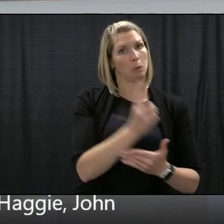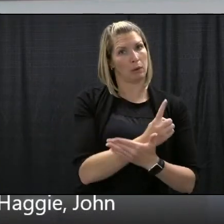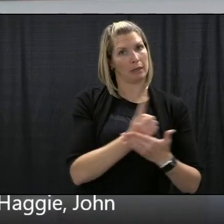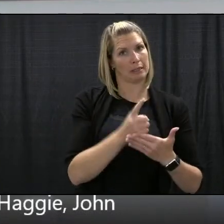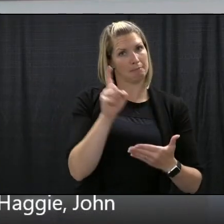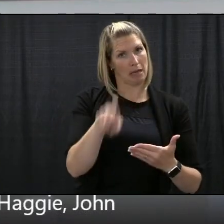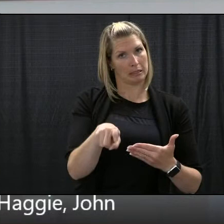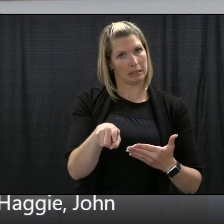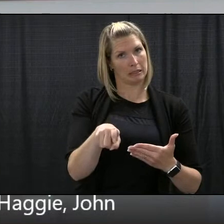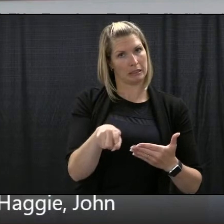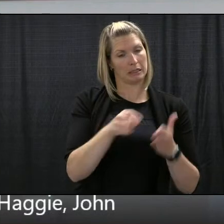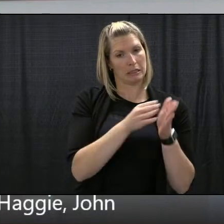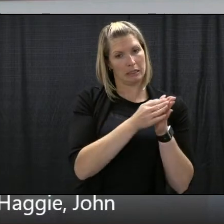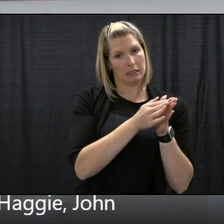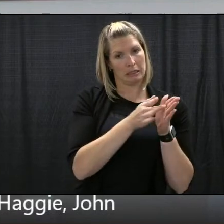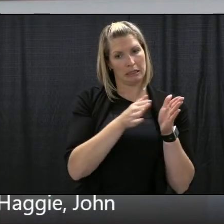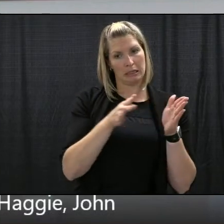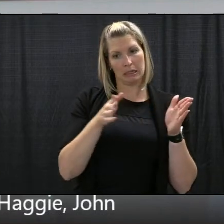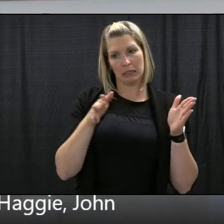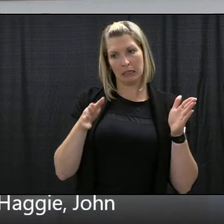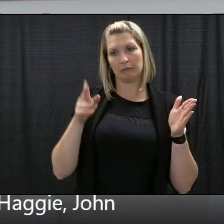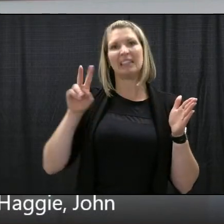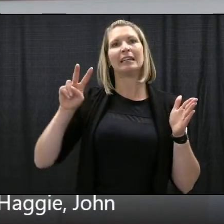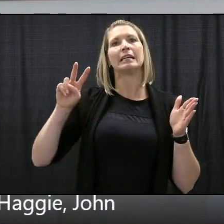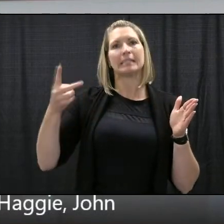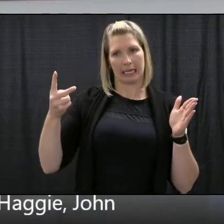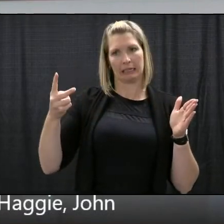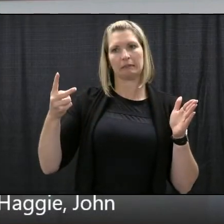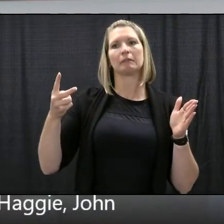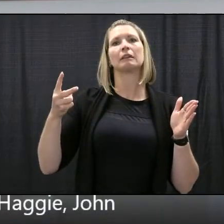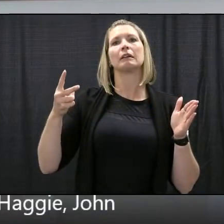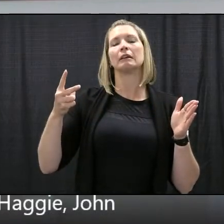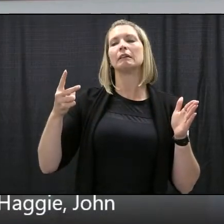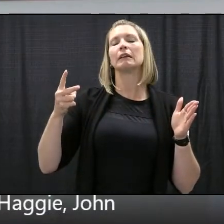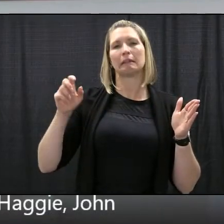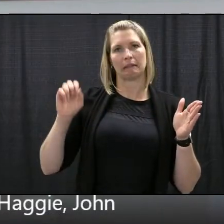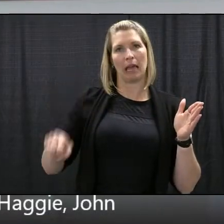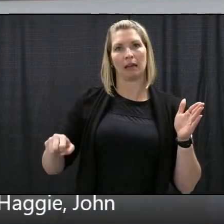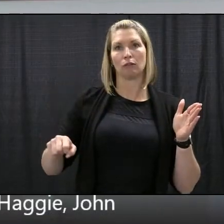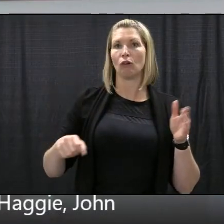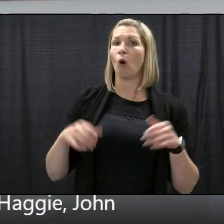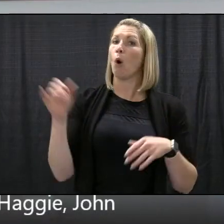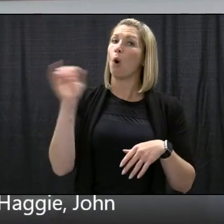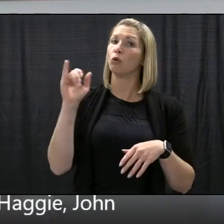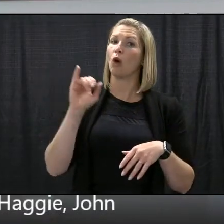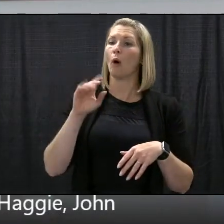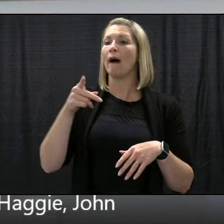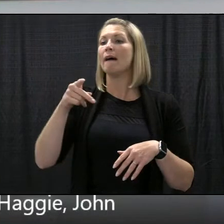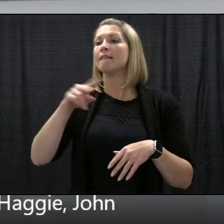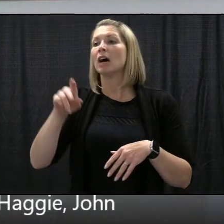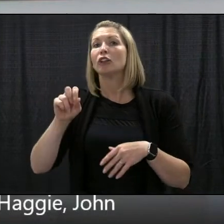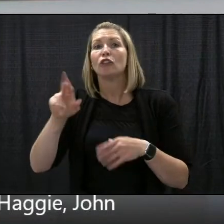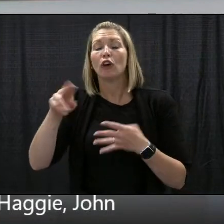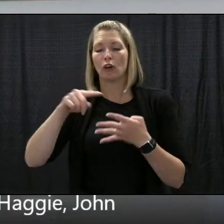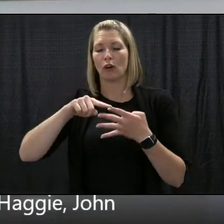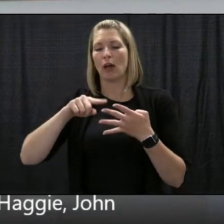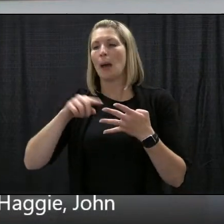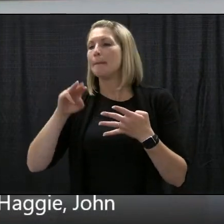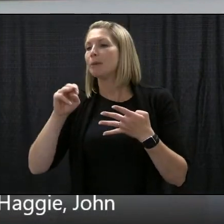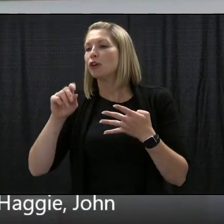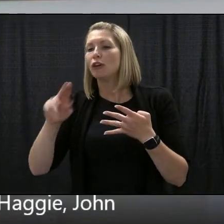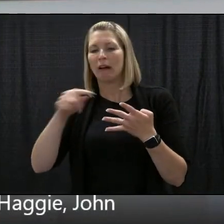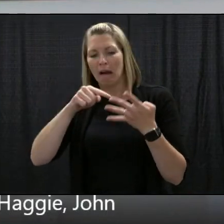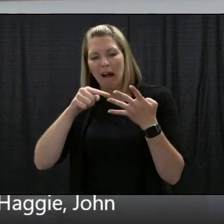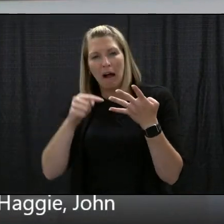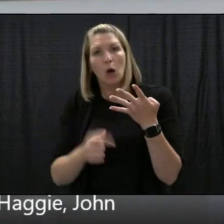mix vaccines. An mRNA vaccine is an mRNA vaccine, and it really doesn't matter whether you had Pfizer or